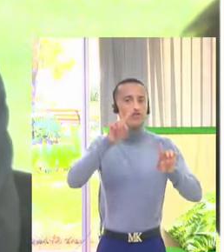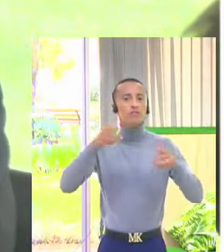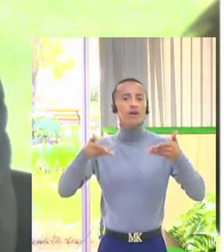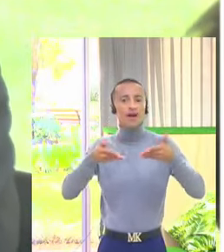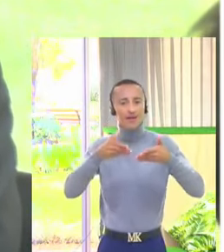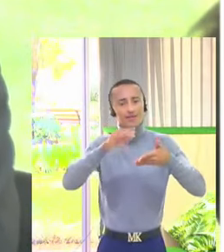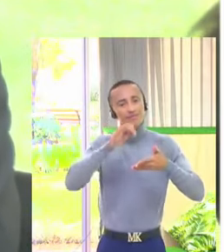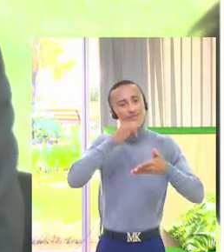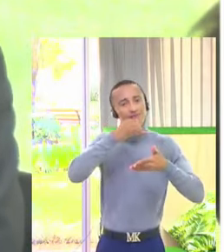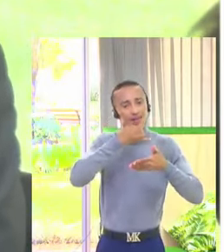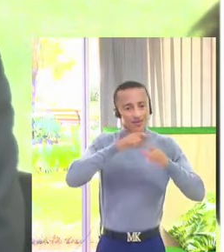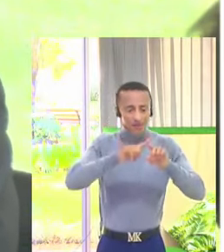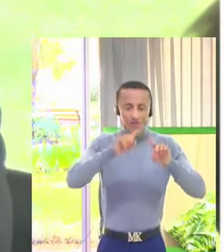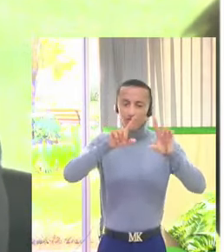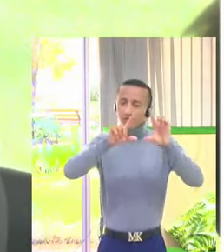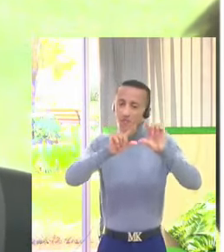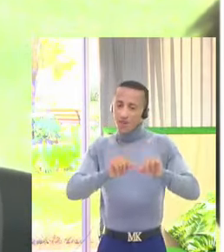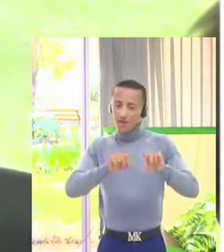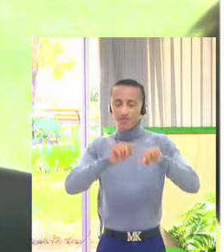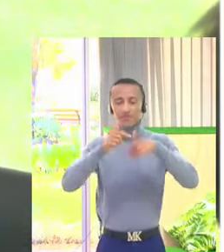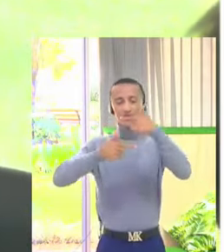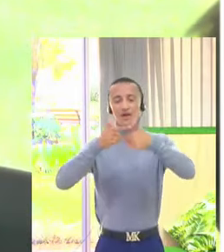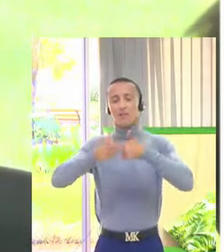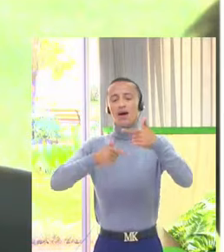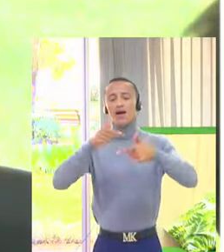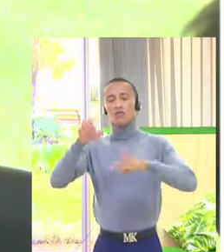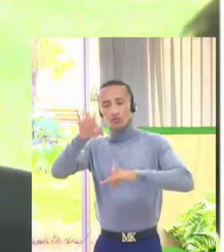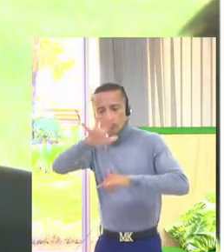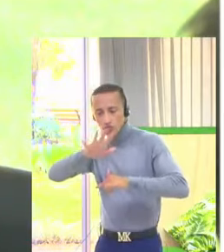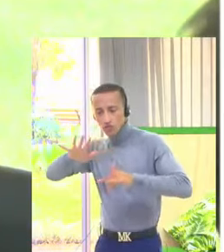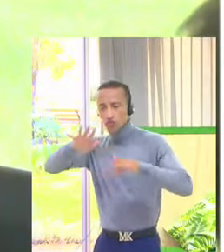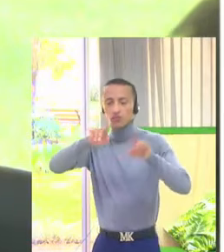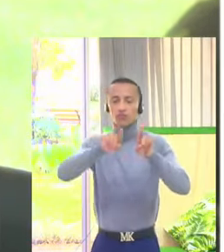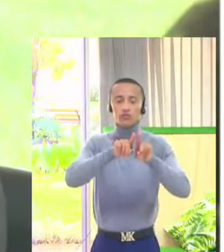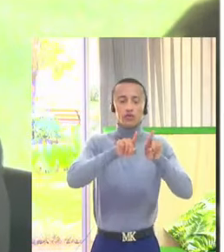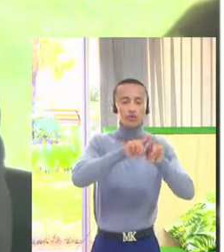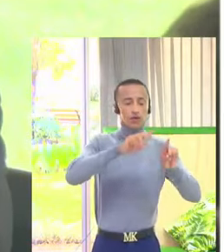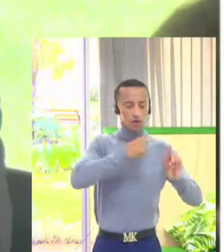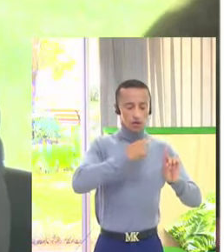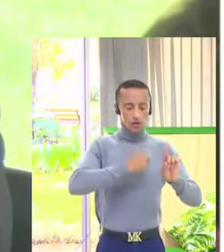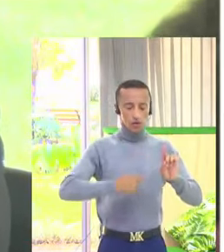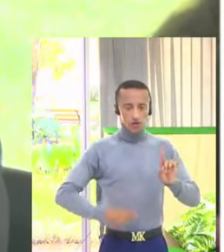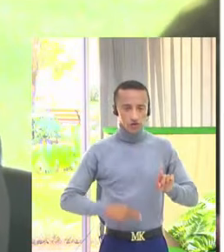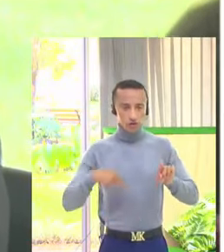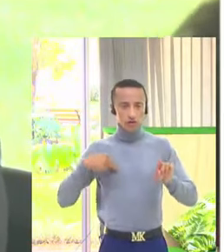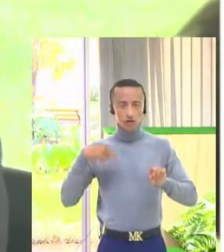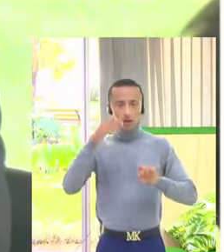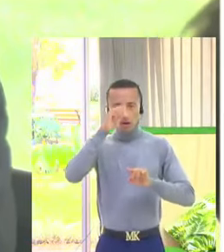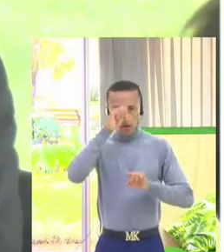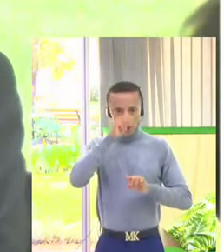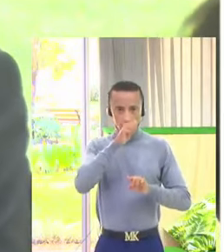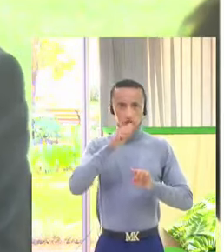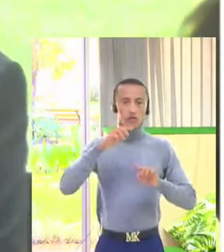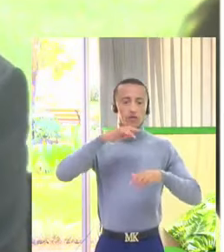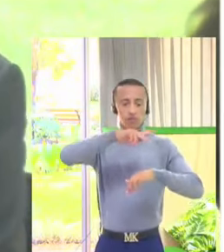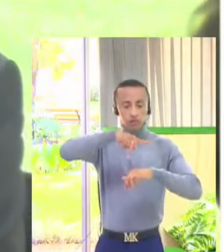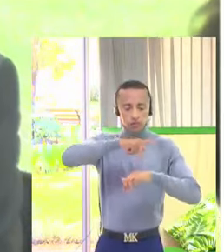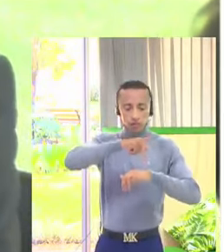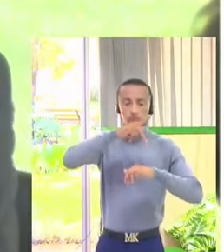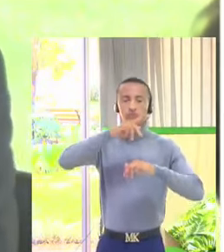in China, in India, in Latin America as well. Countries are competing with each other to who has